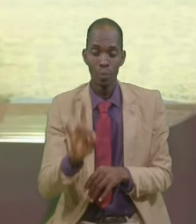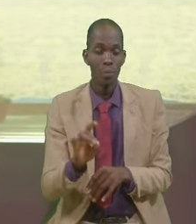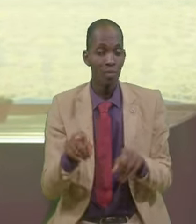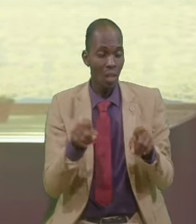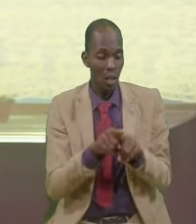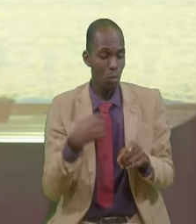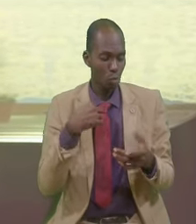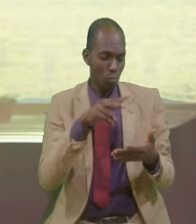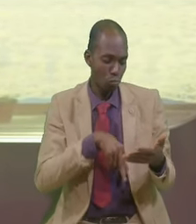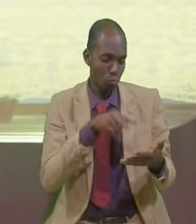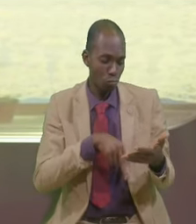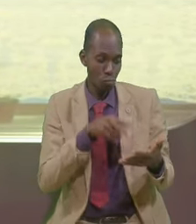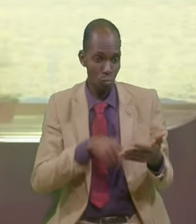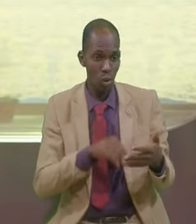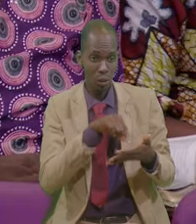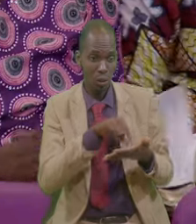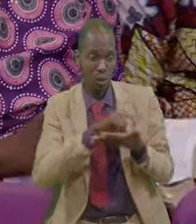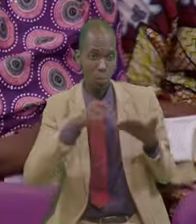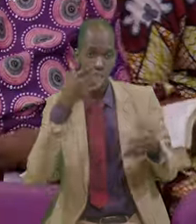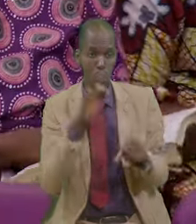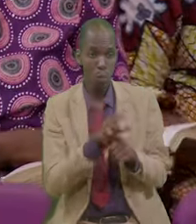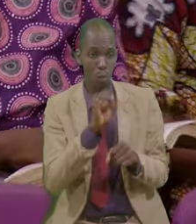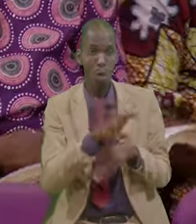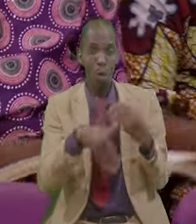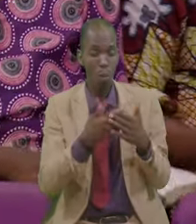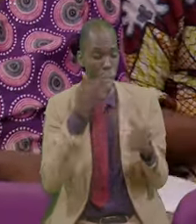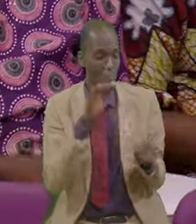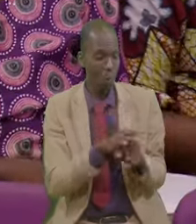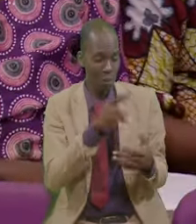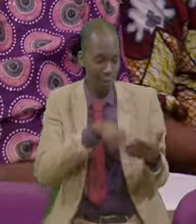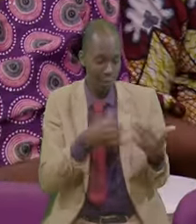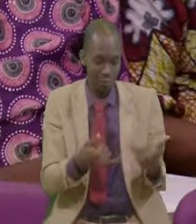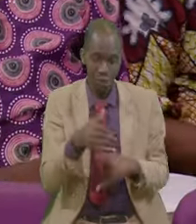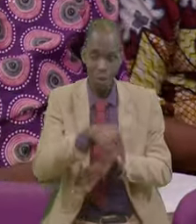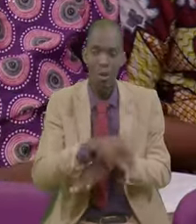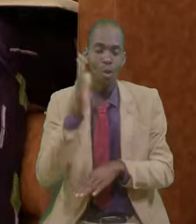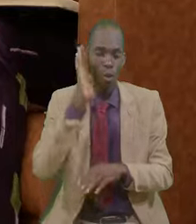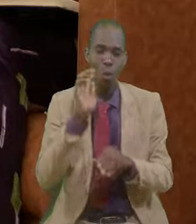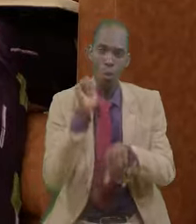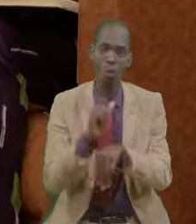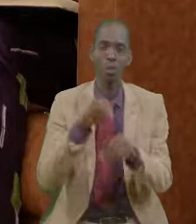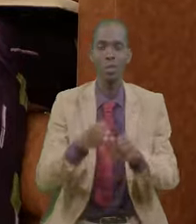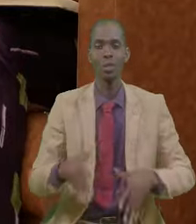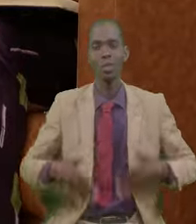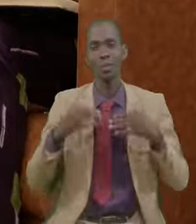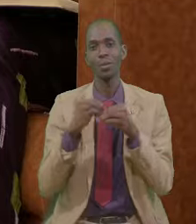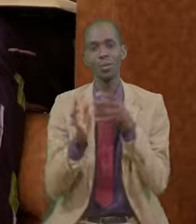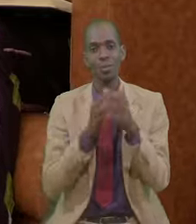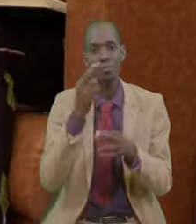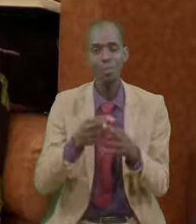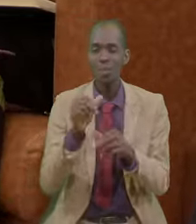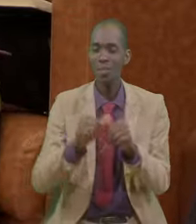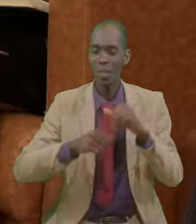read, they're being fulfilled in your life. Every promise mentioned today is coming to your account. Every